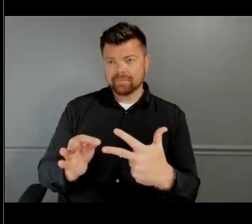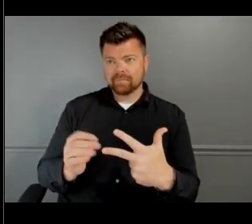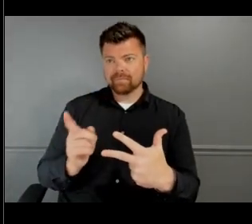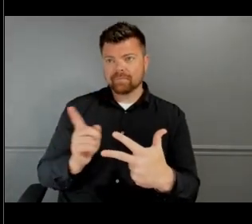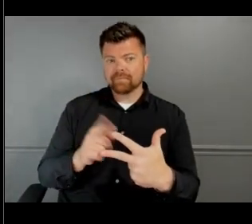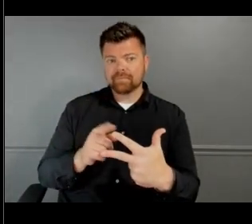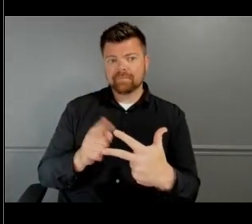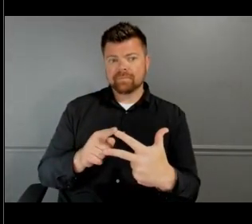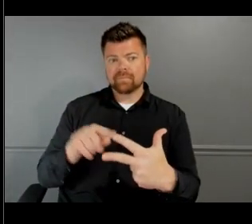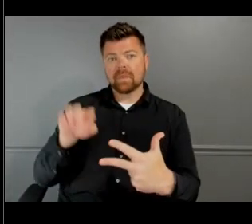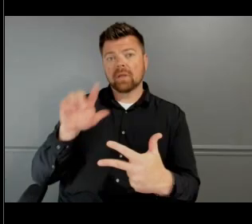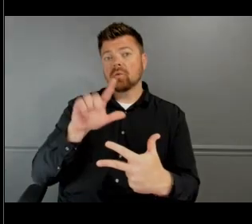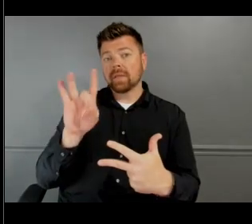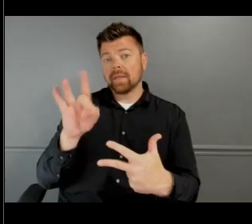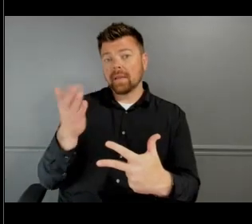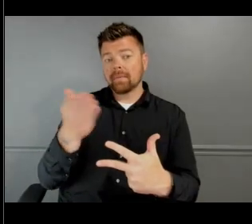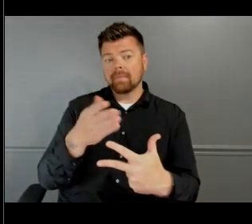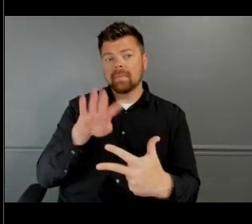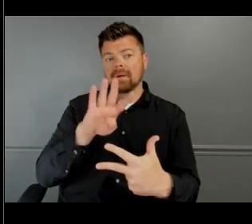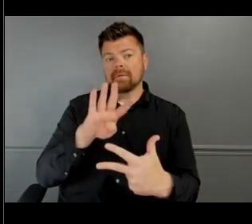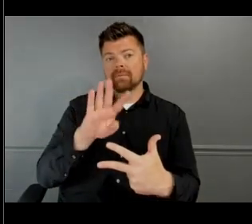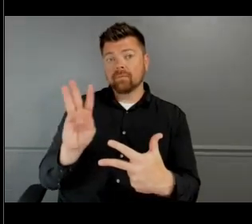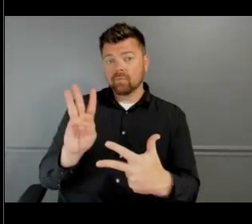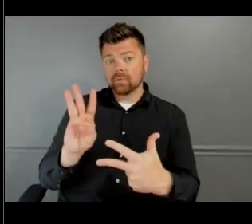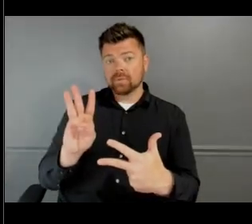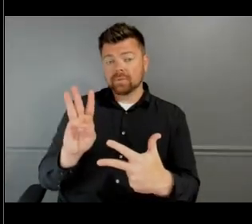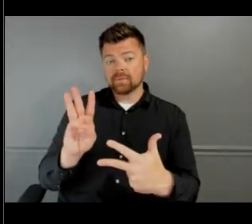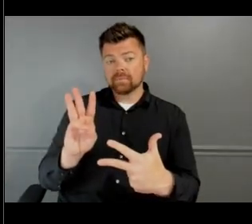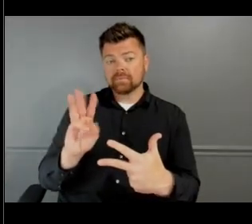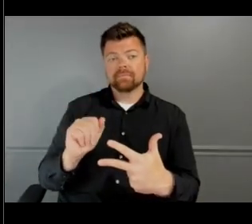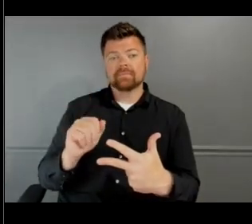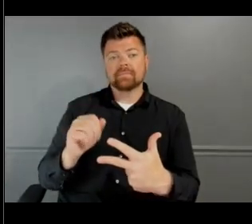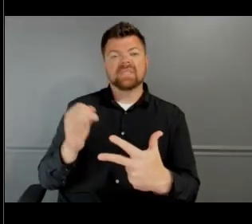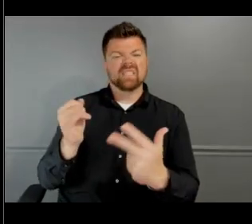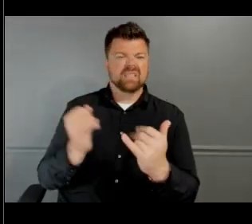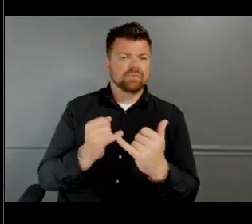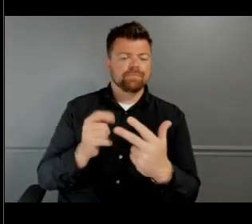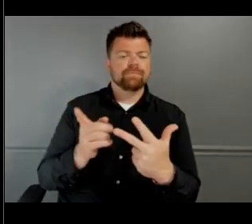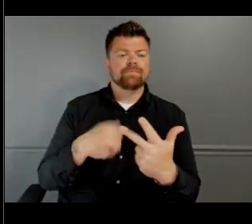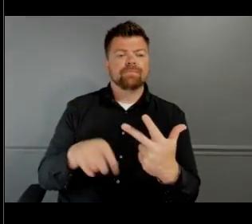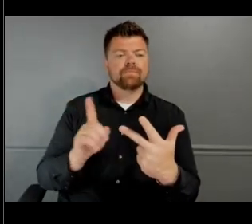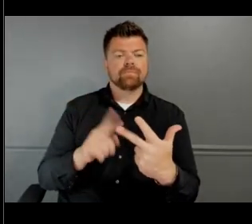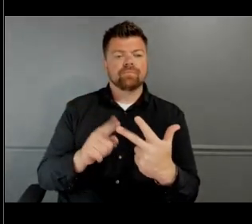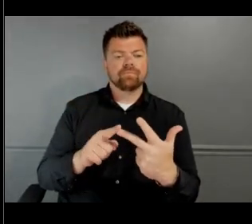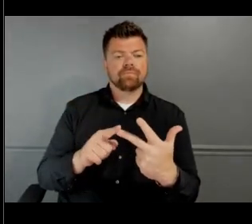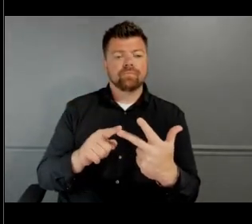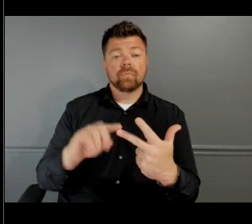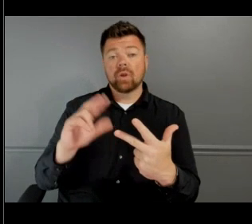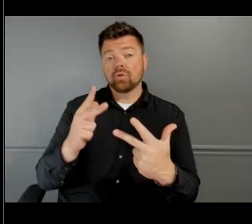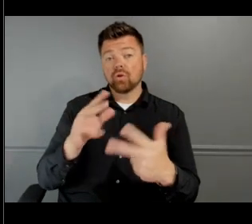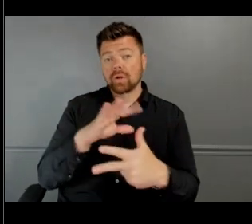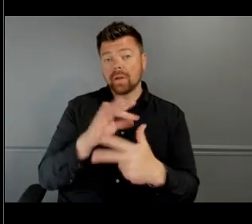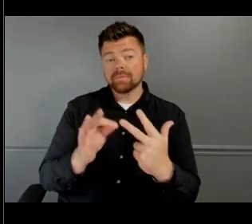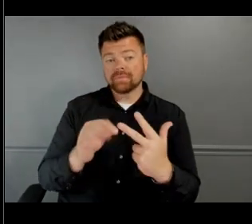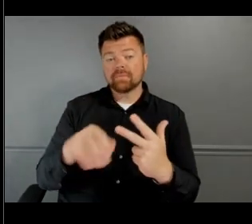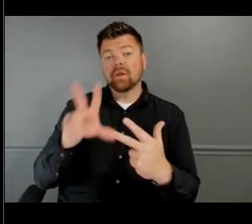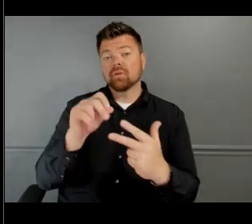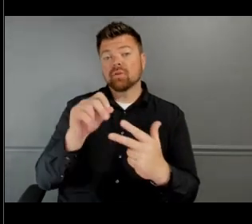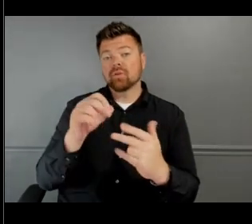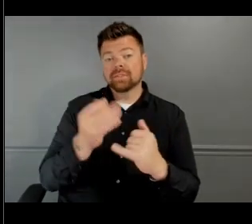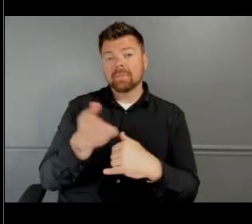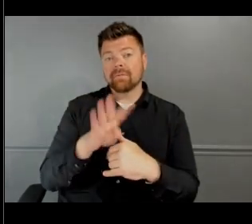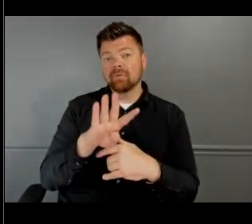Second option, 28 inches by 46 inches. And the third option, 30